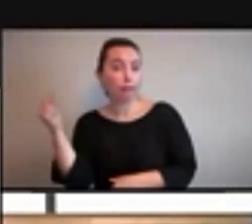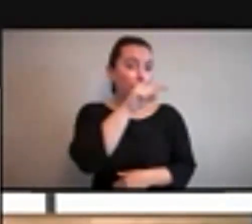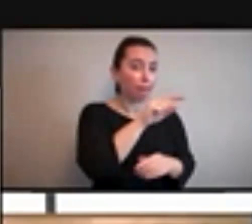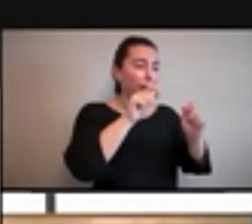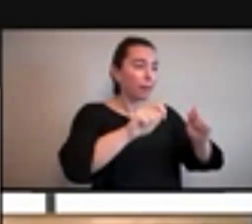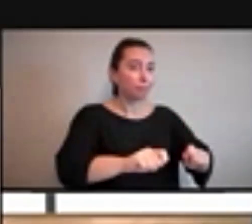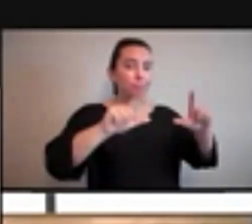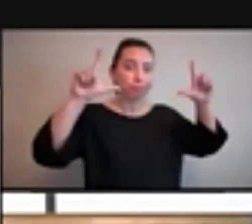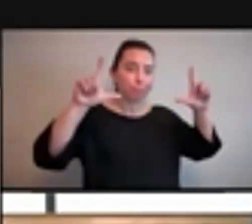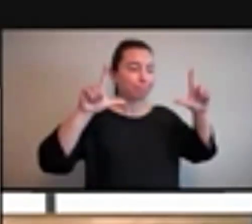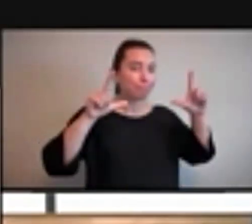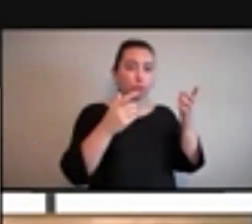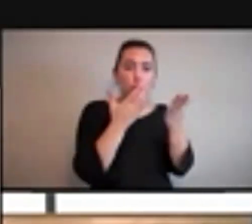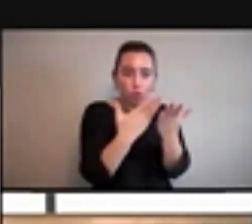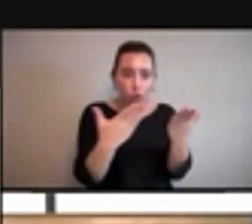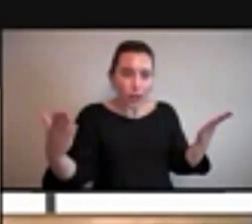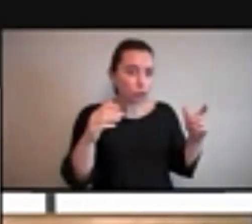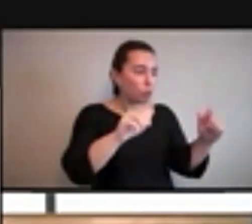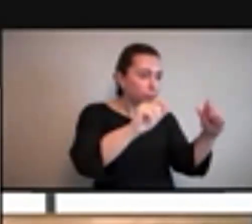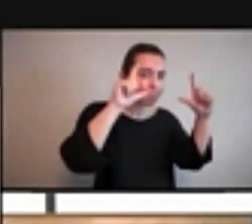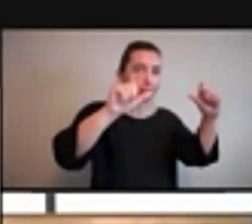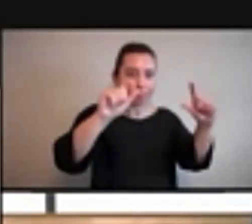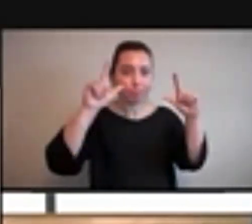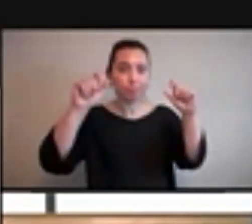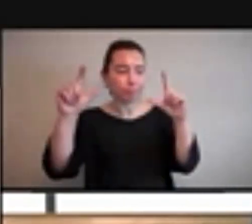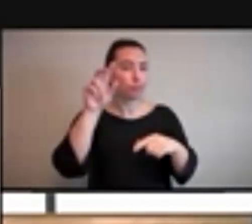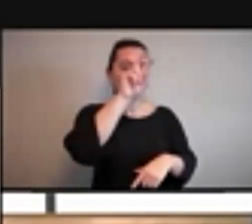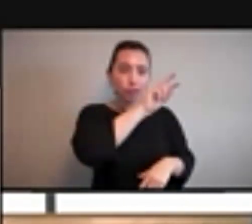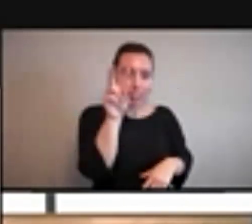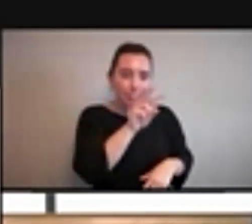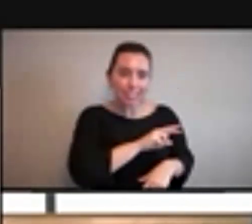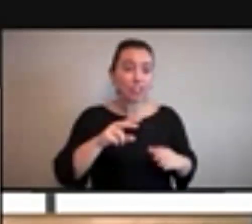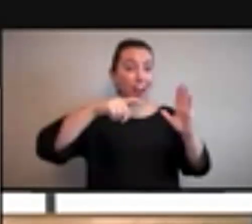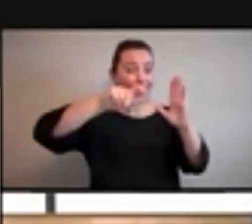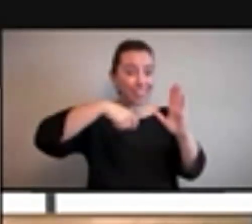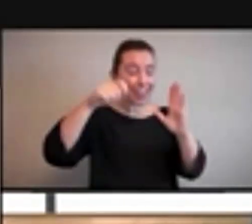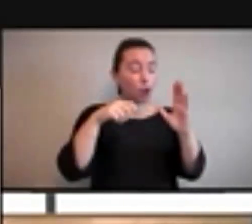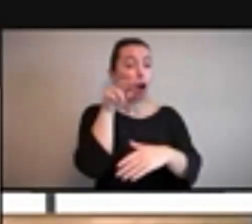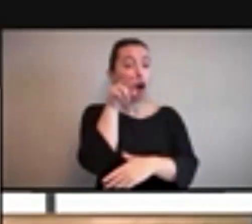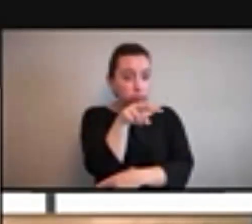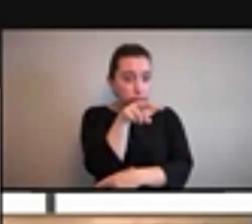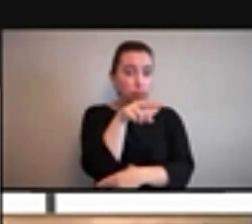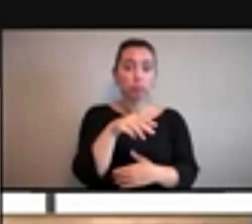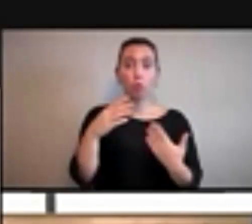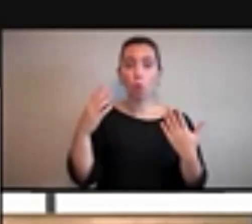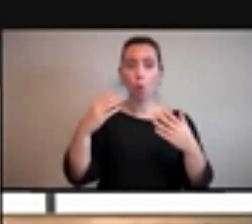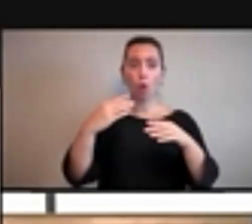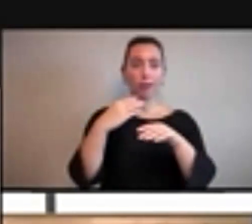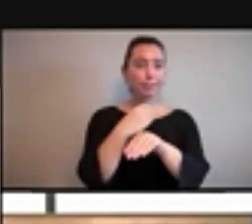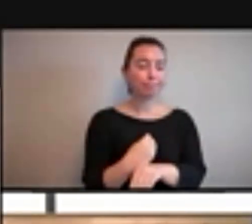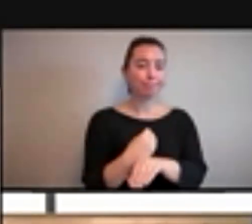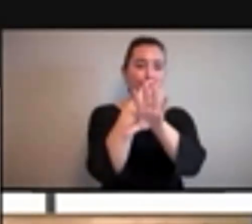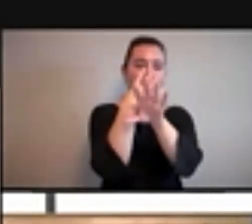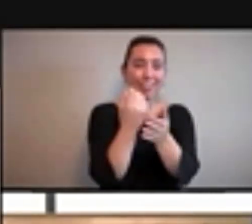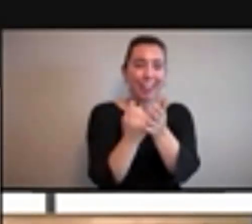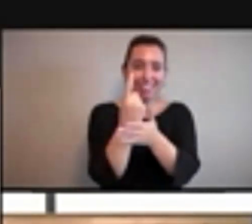navigate the resources that we've created for them, learning videos. We invited them for hybrid events, such as the one that